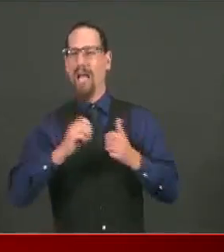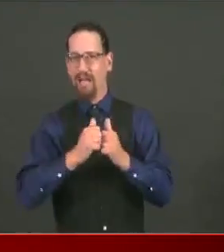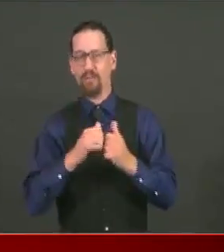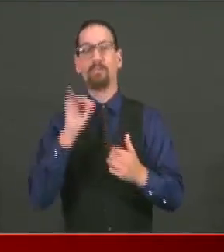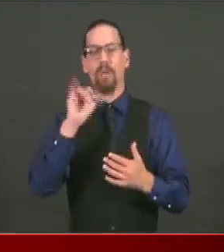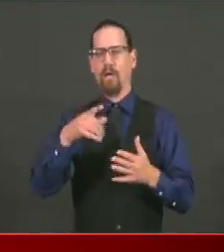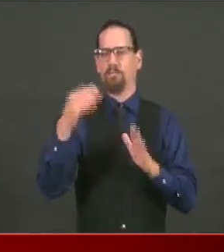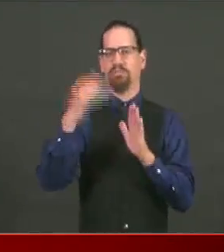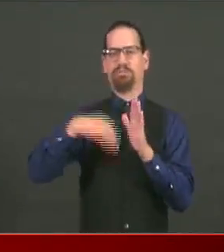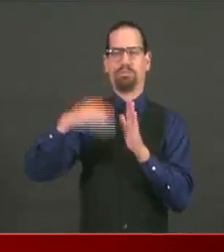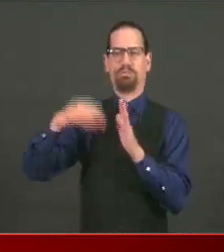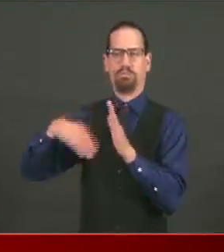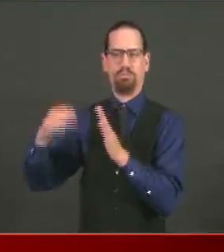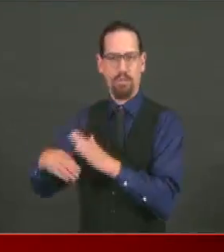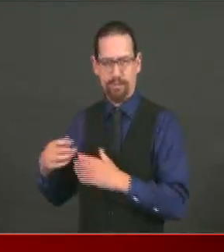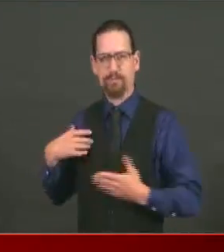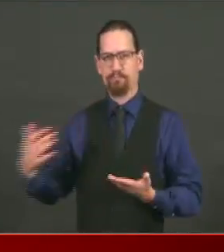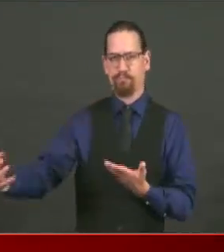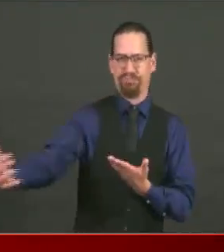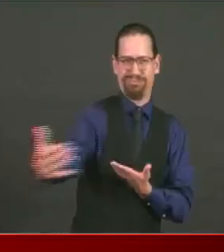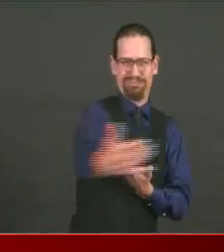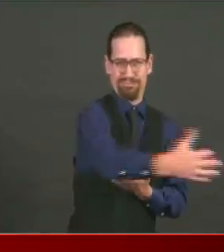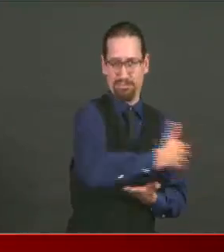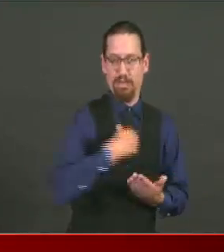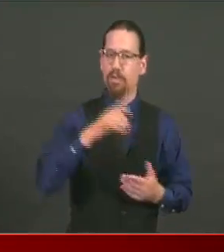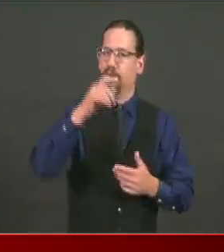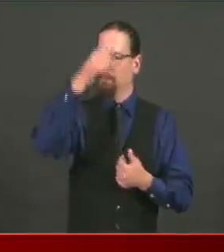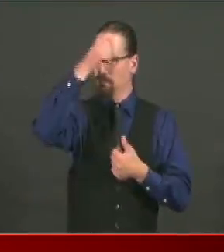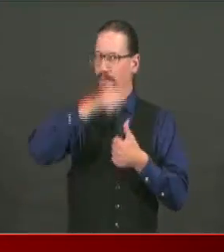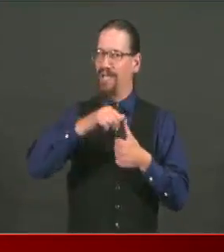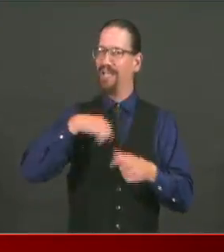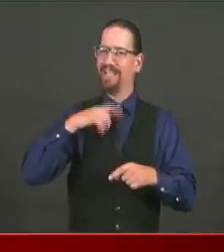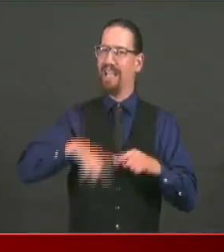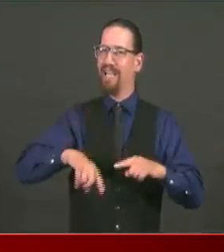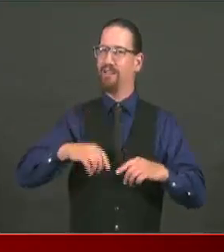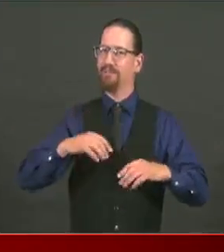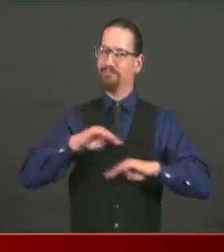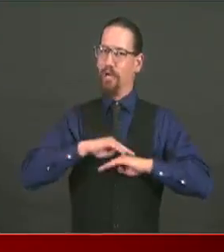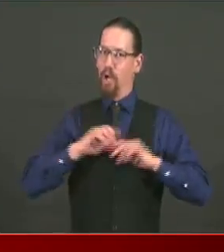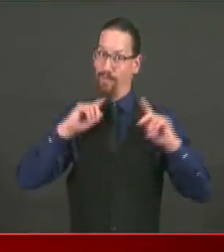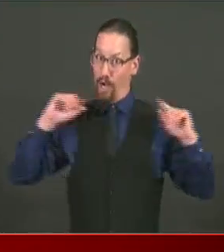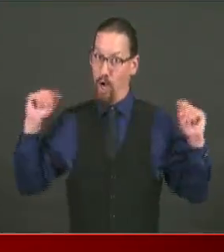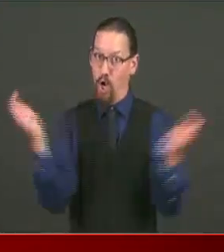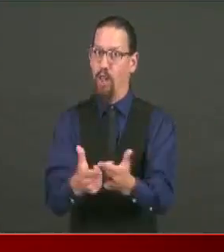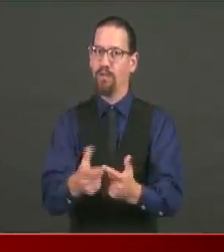the most effective way we can help you now? Here's what's happened so far. So far,